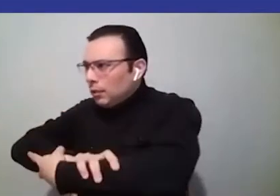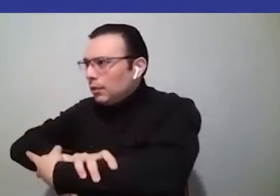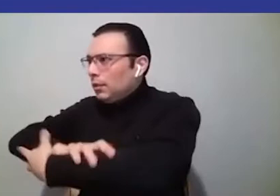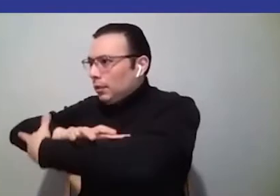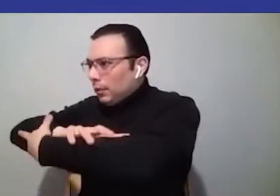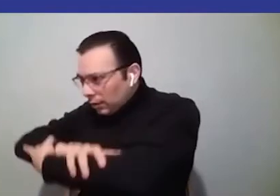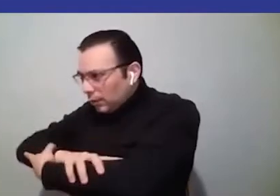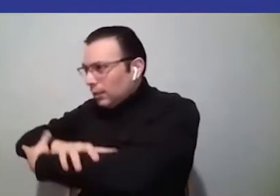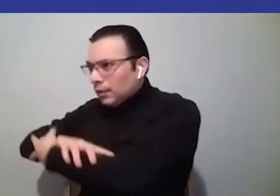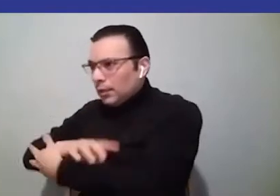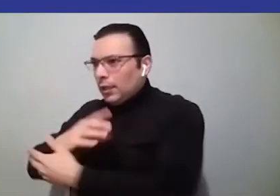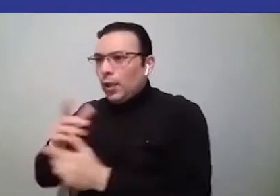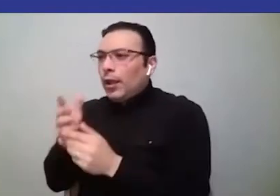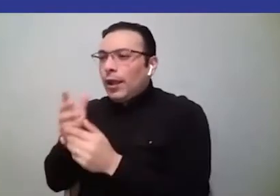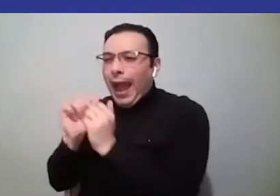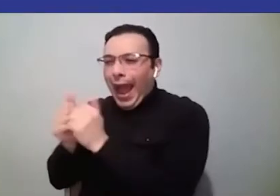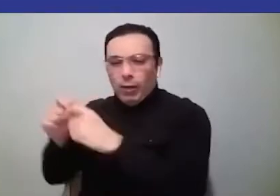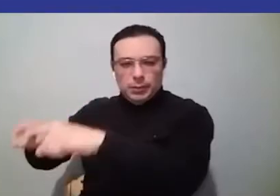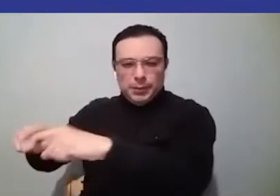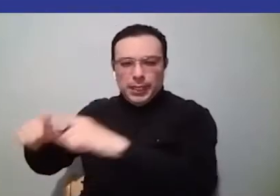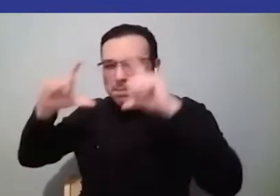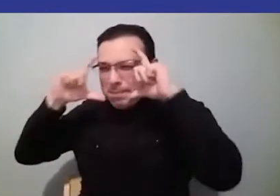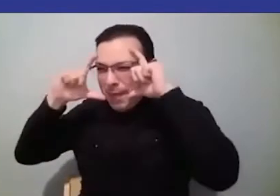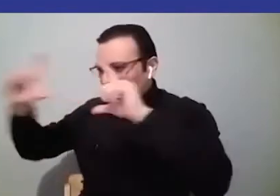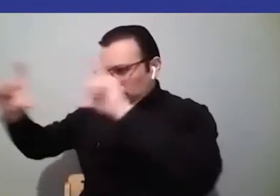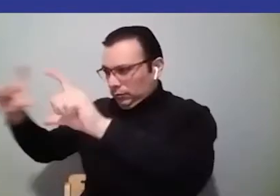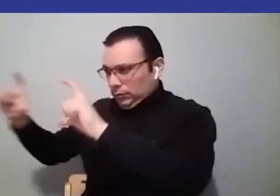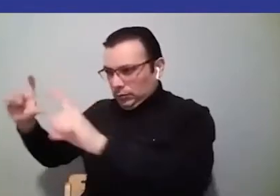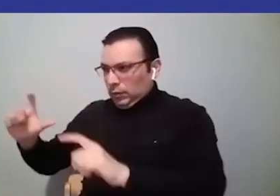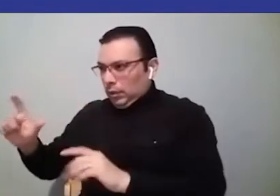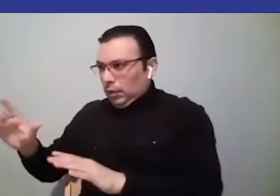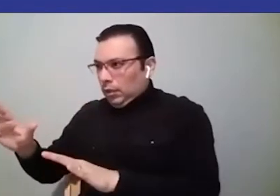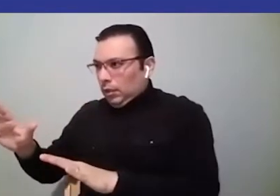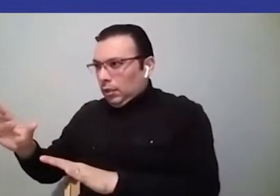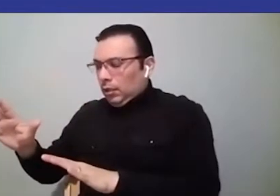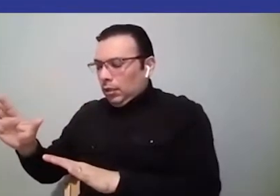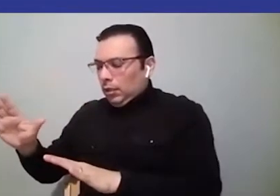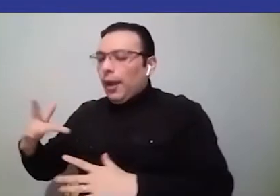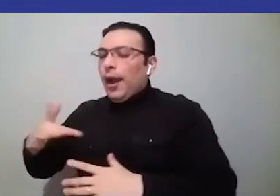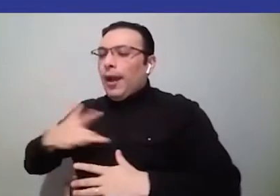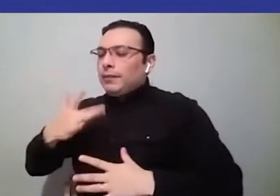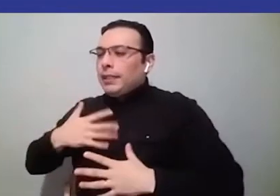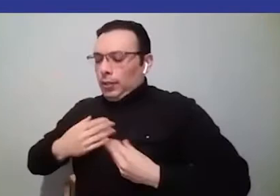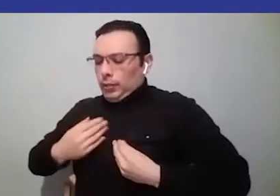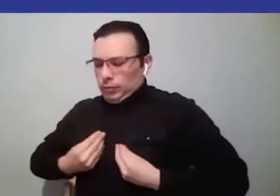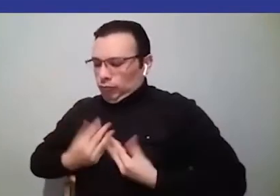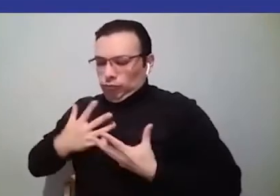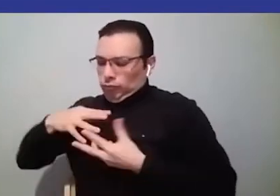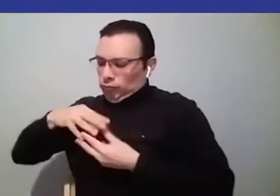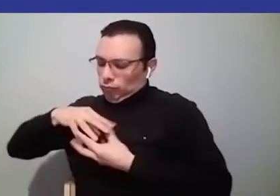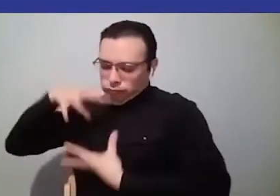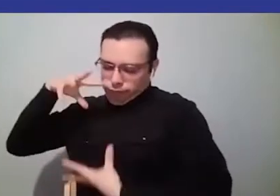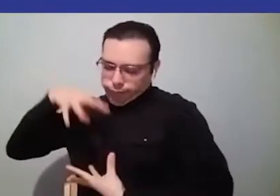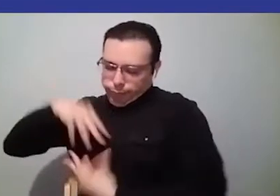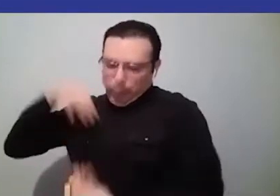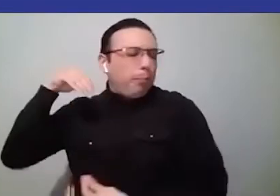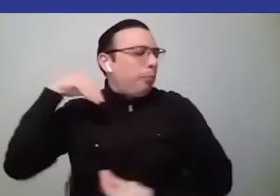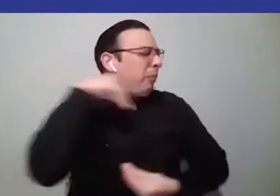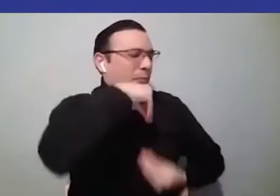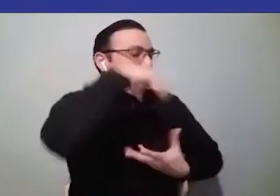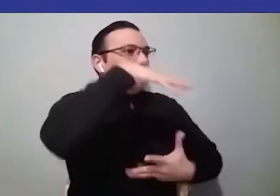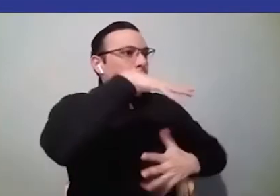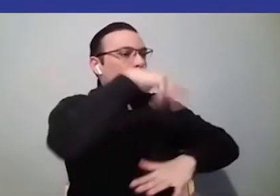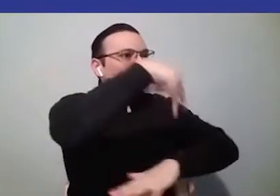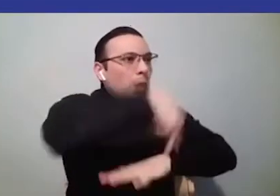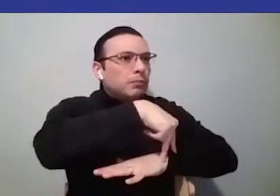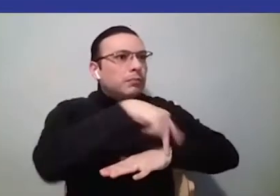particular time, it's like I am standing on the tundra and they are extending beyond where I can possibly see.